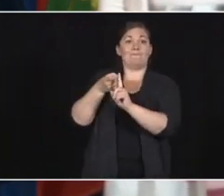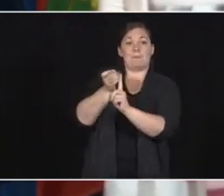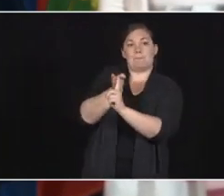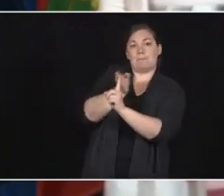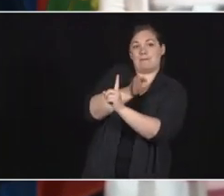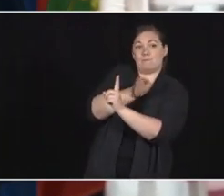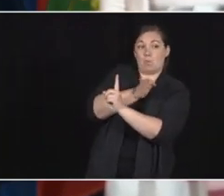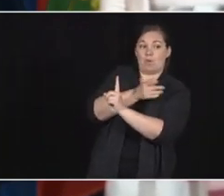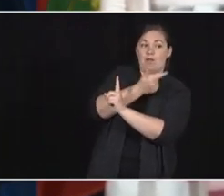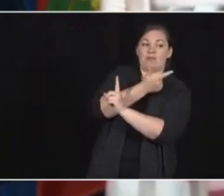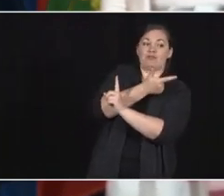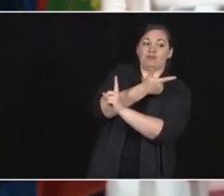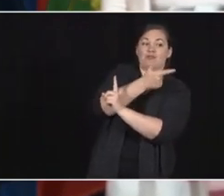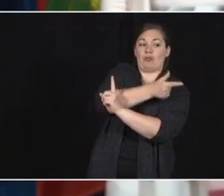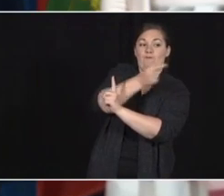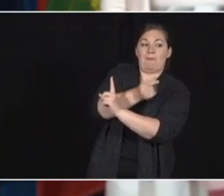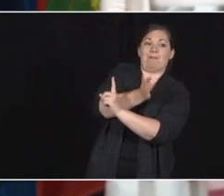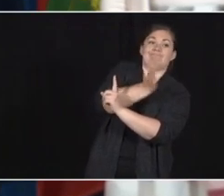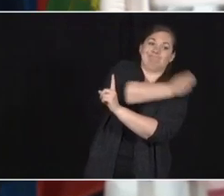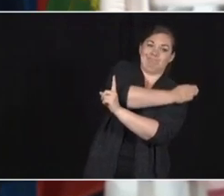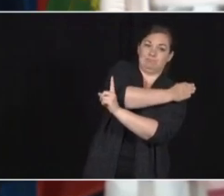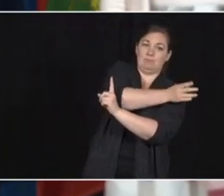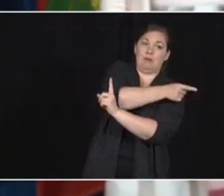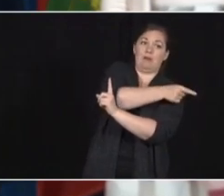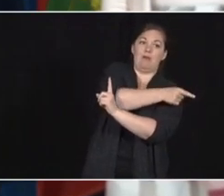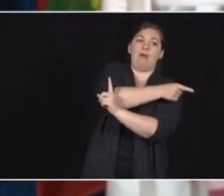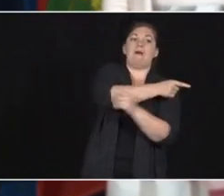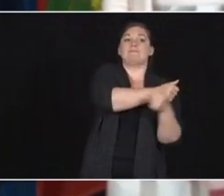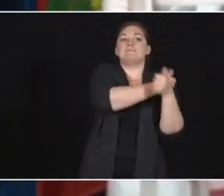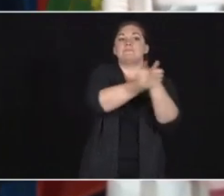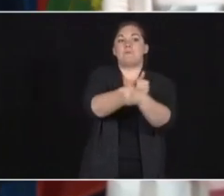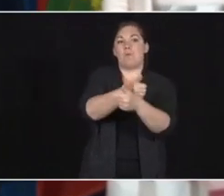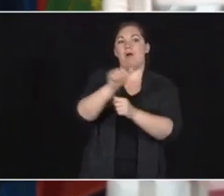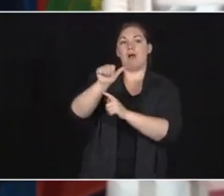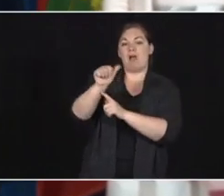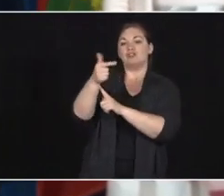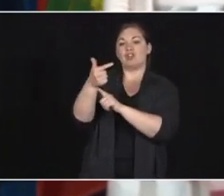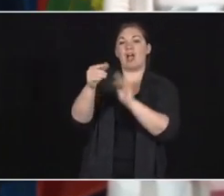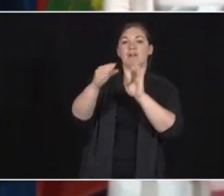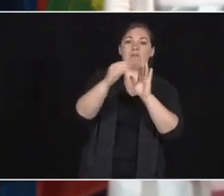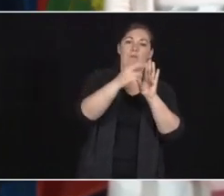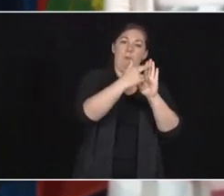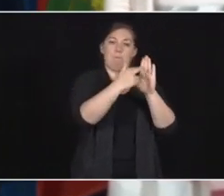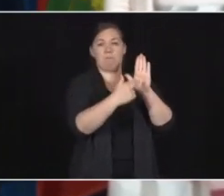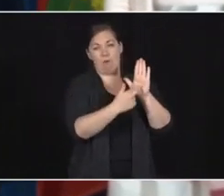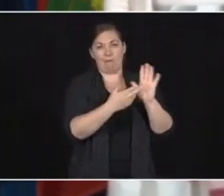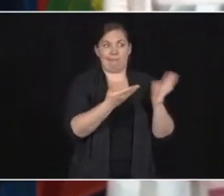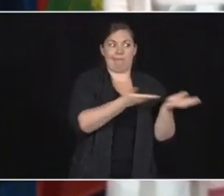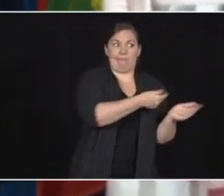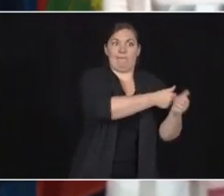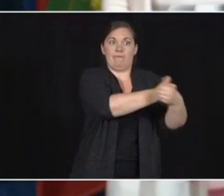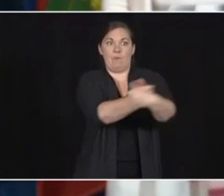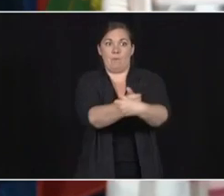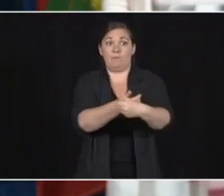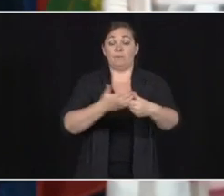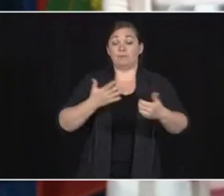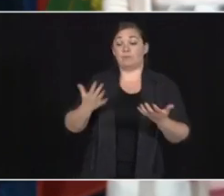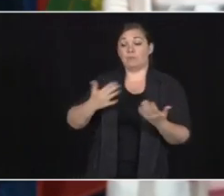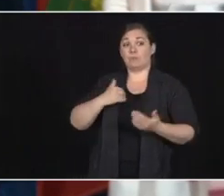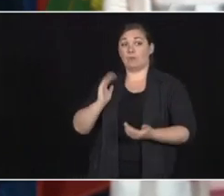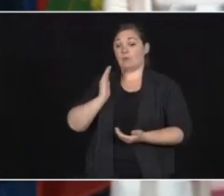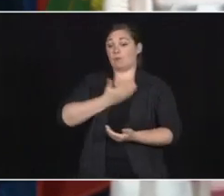and under the Auditor General's report. So our inspections are rigorous, they're